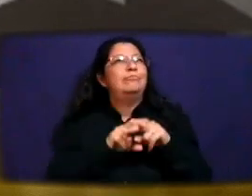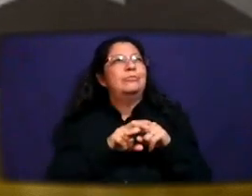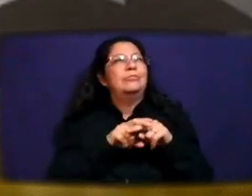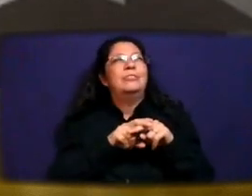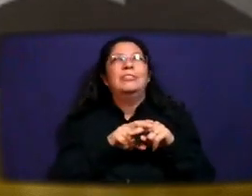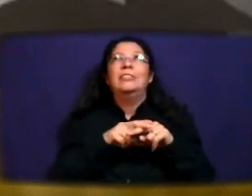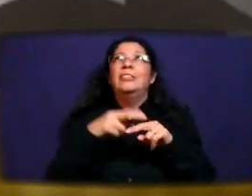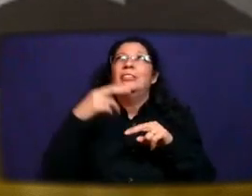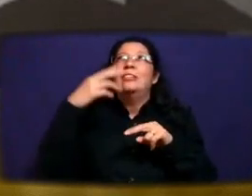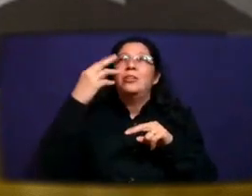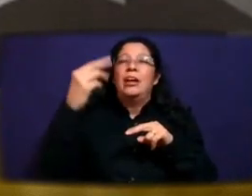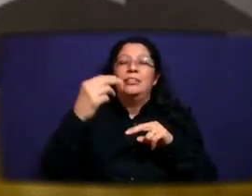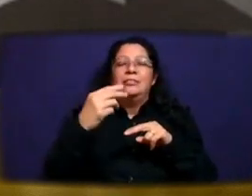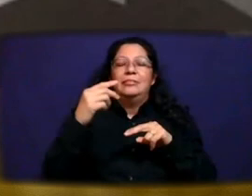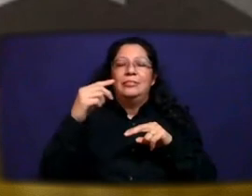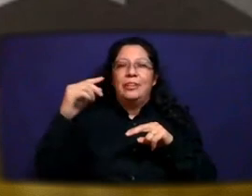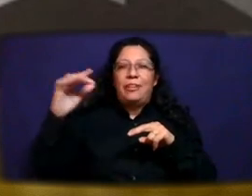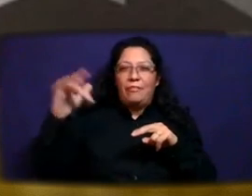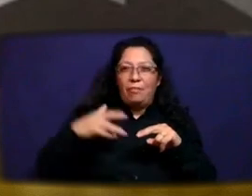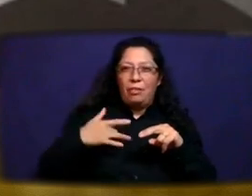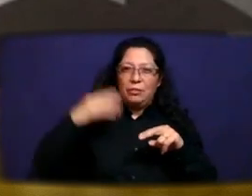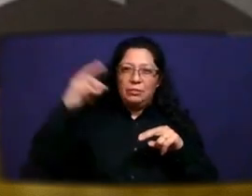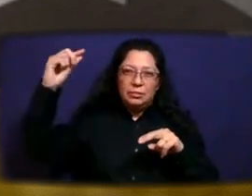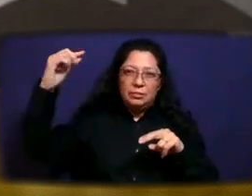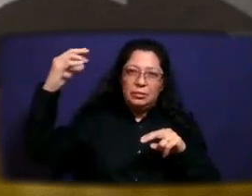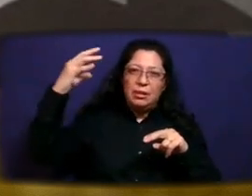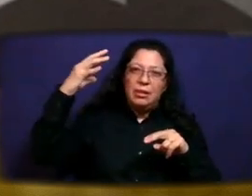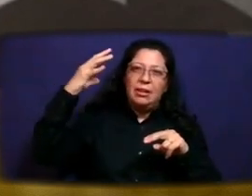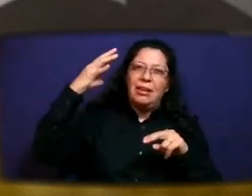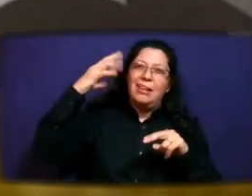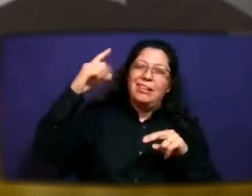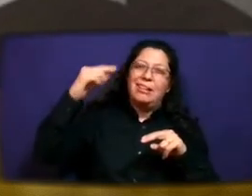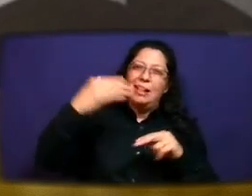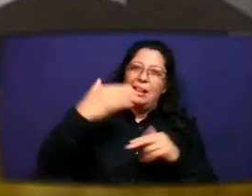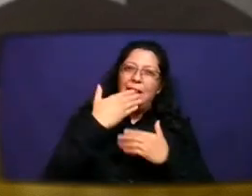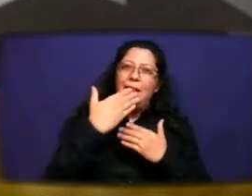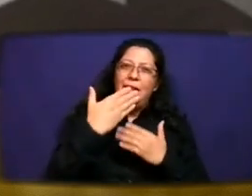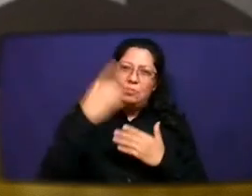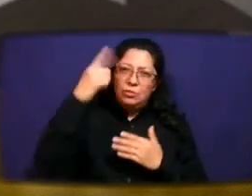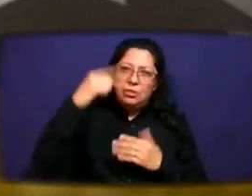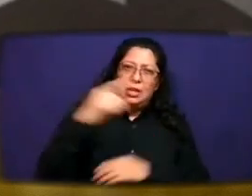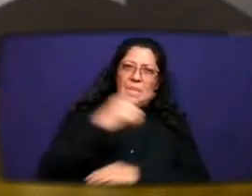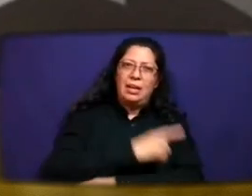outside, feel the sun on her skin, give thanks for the day,